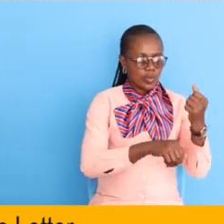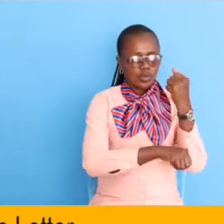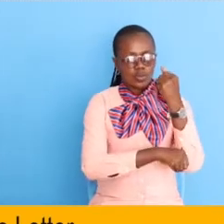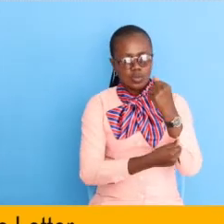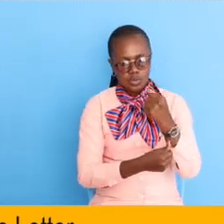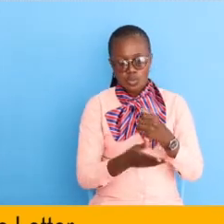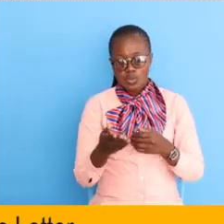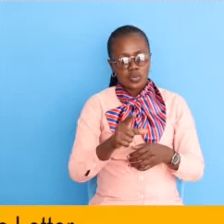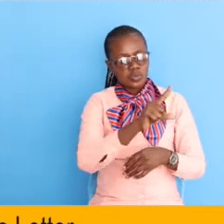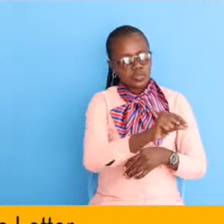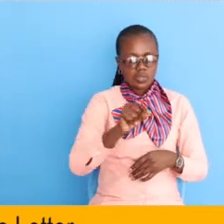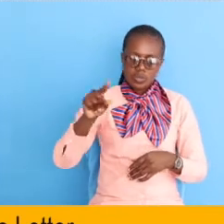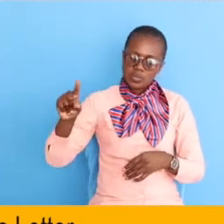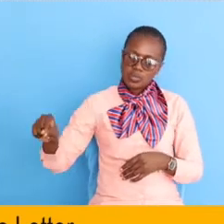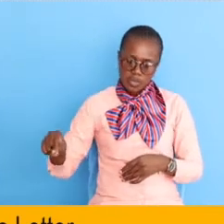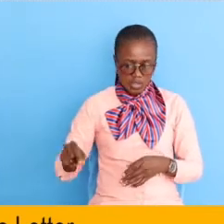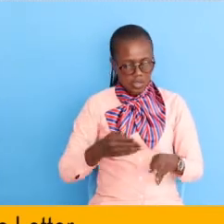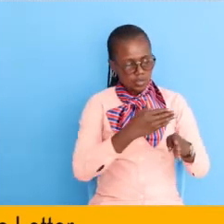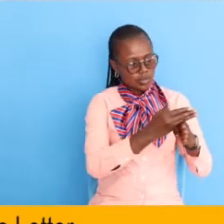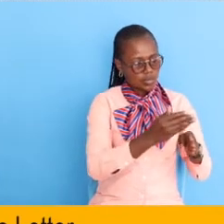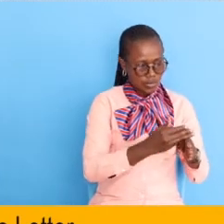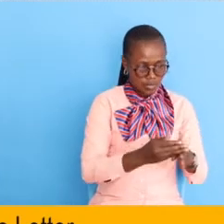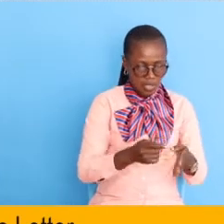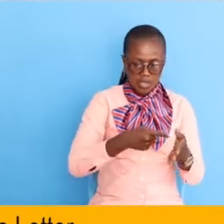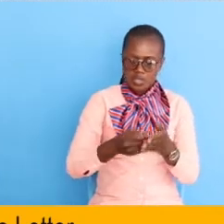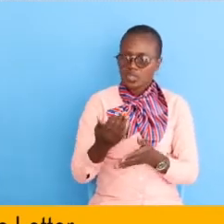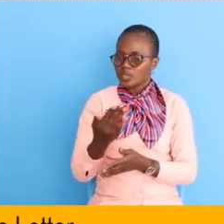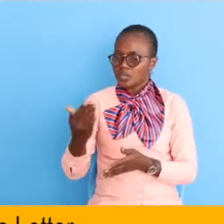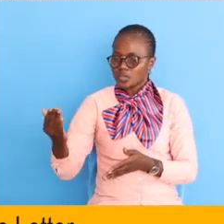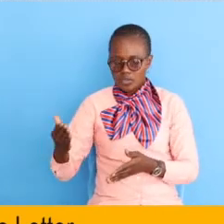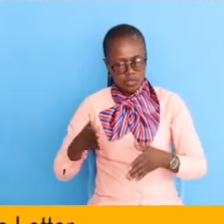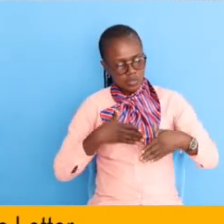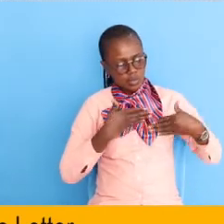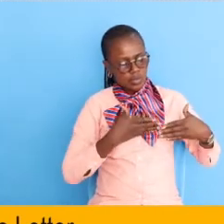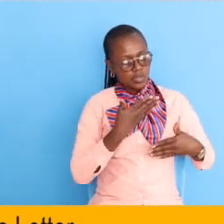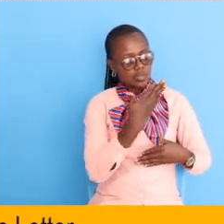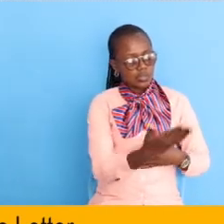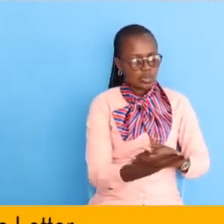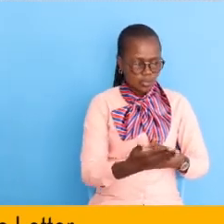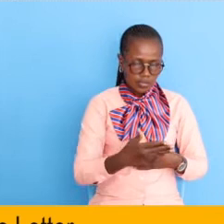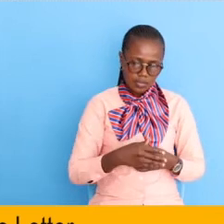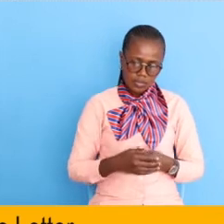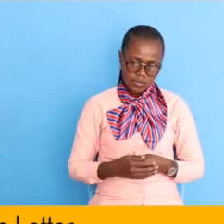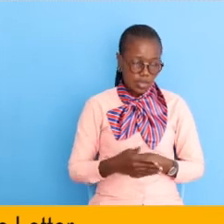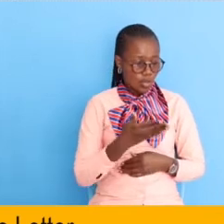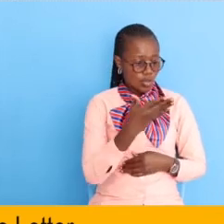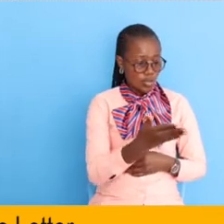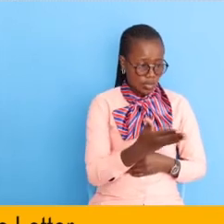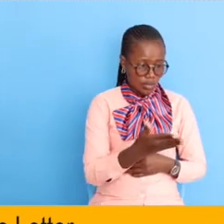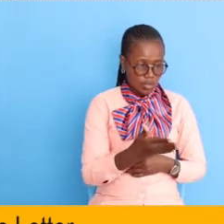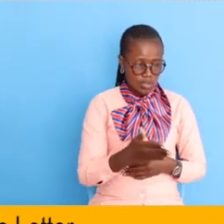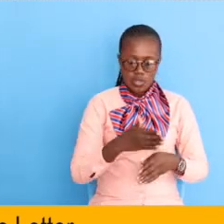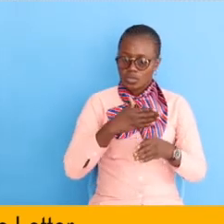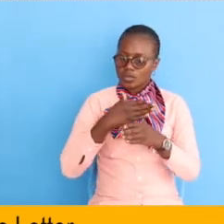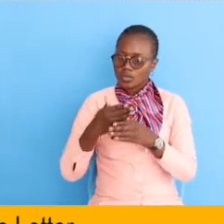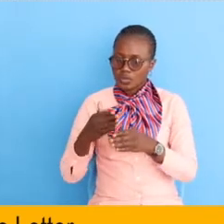for you to choose and use whichever name of your choice. For you to use